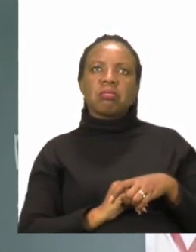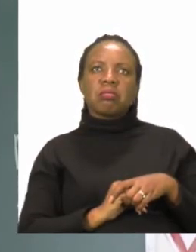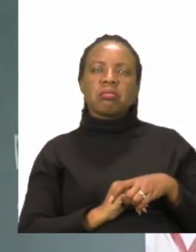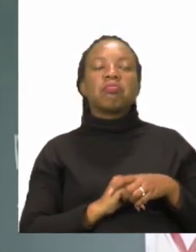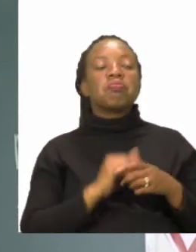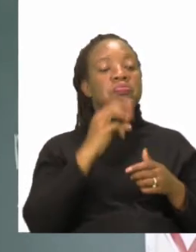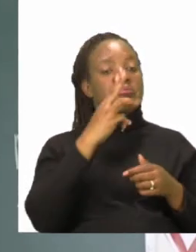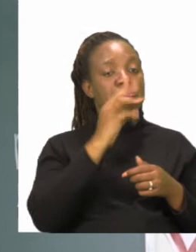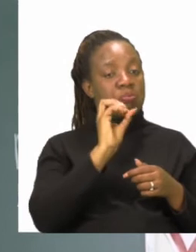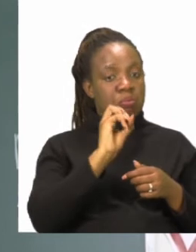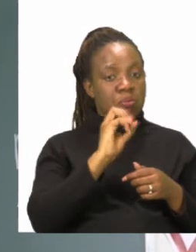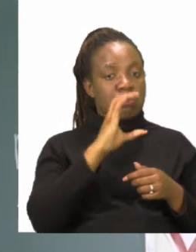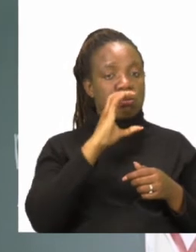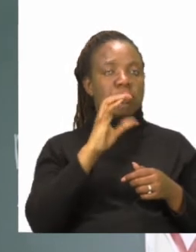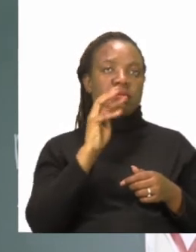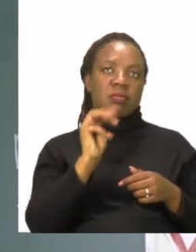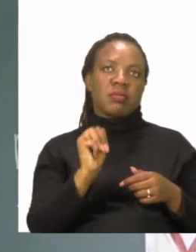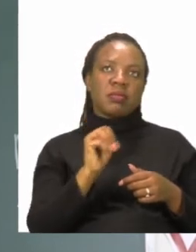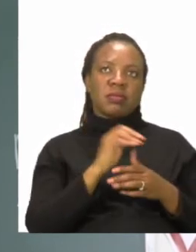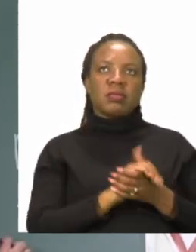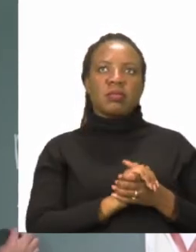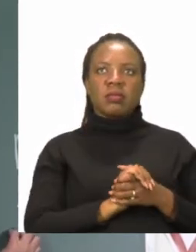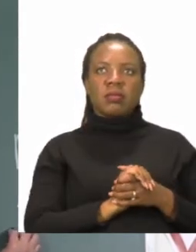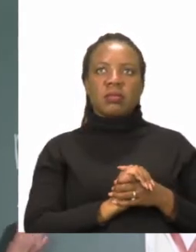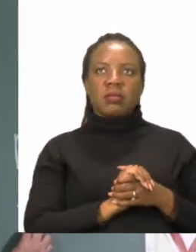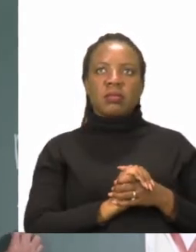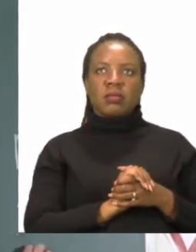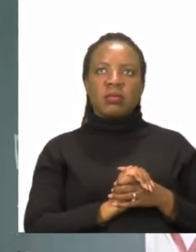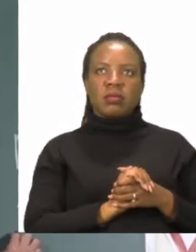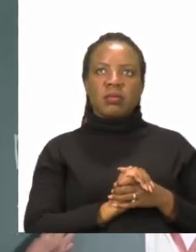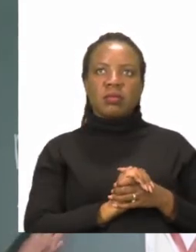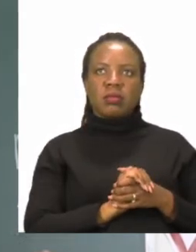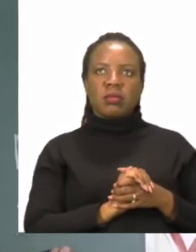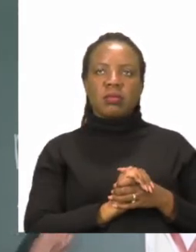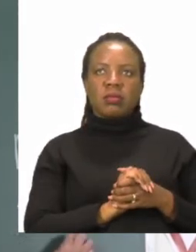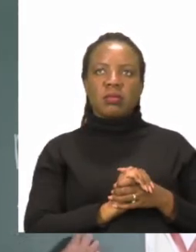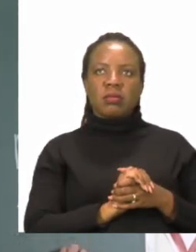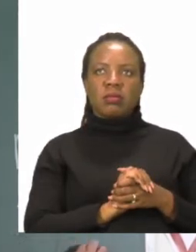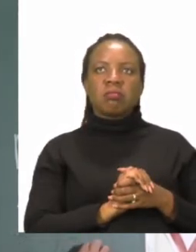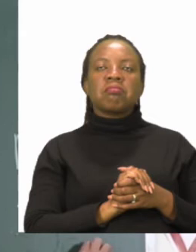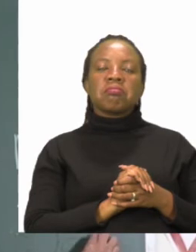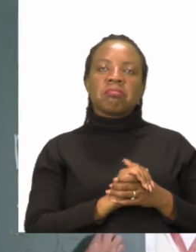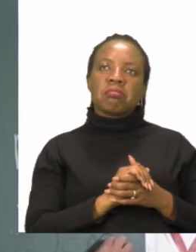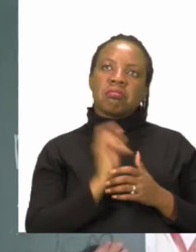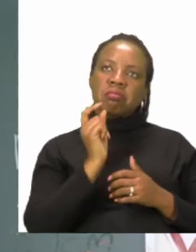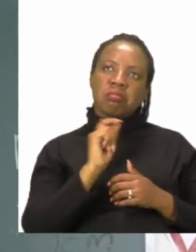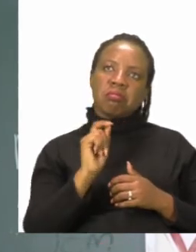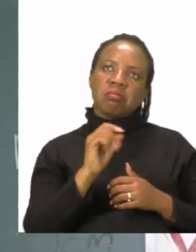30 centimeters. So my measured length here will then